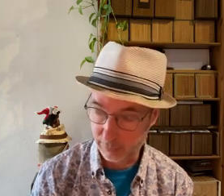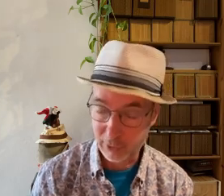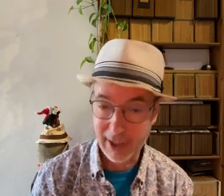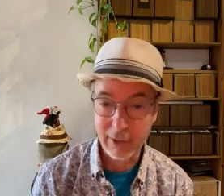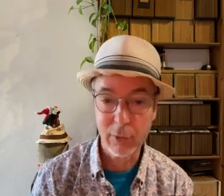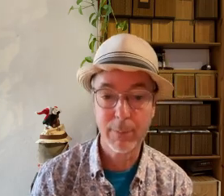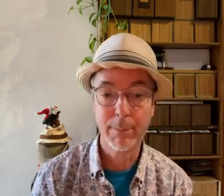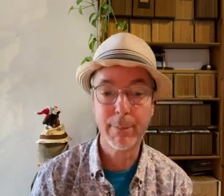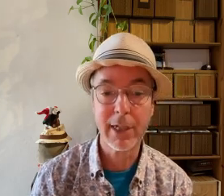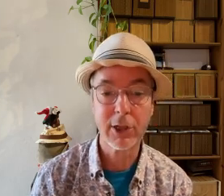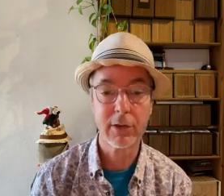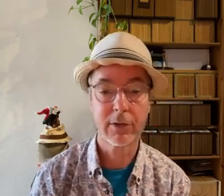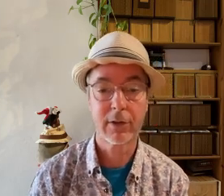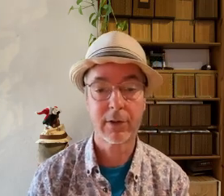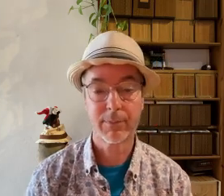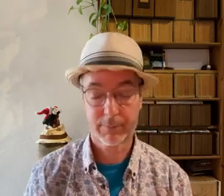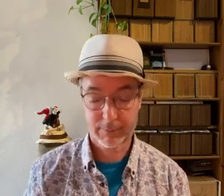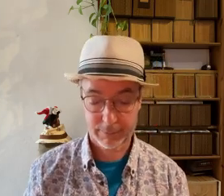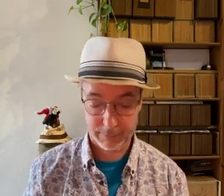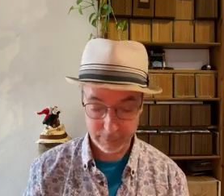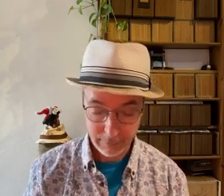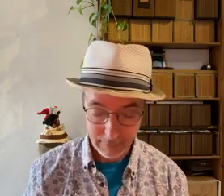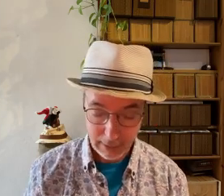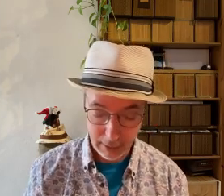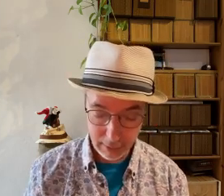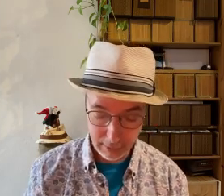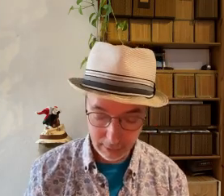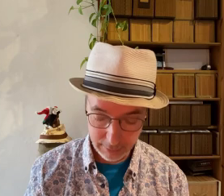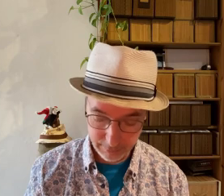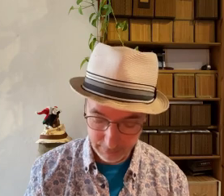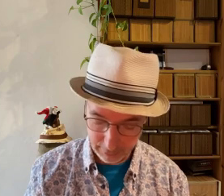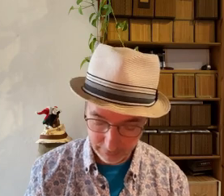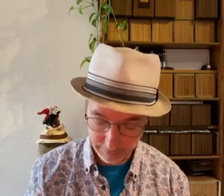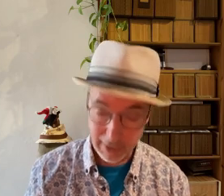and try to measure the